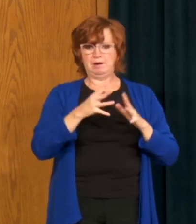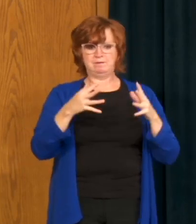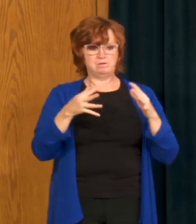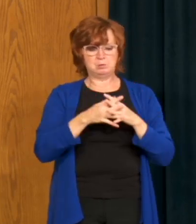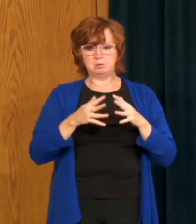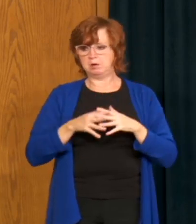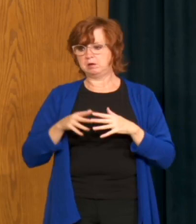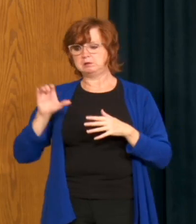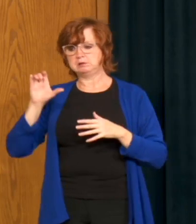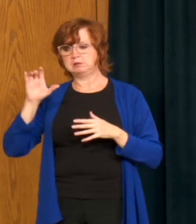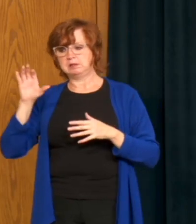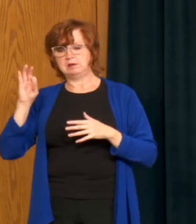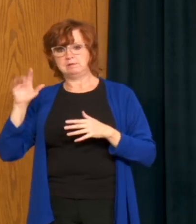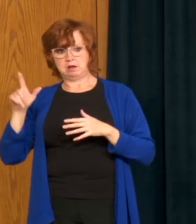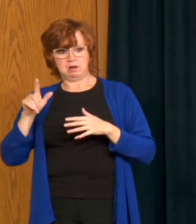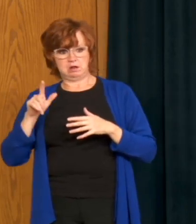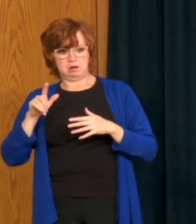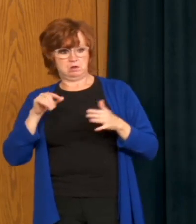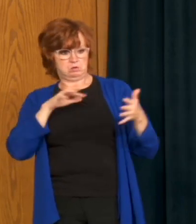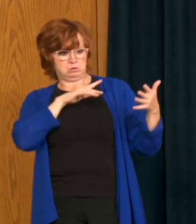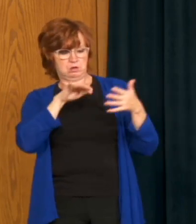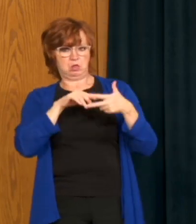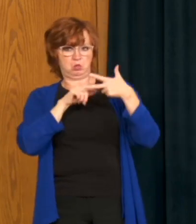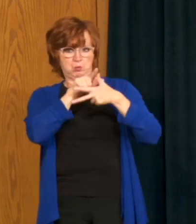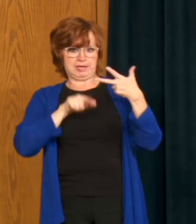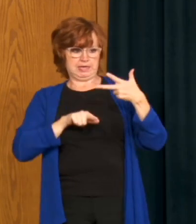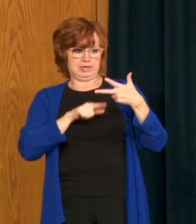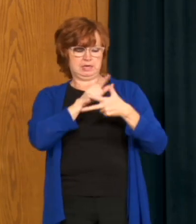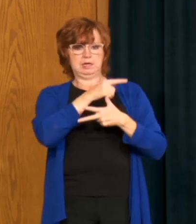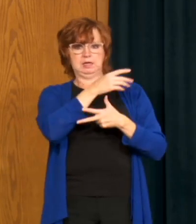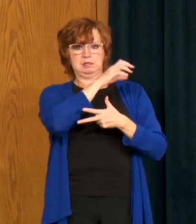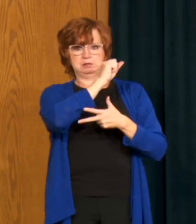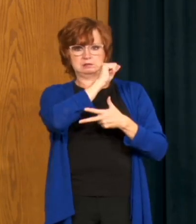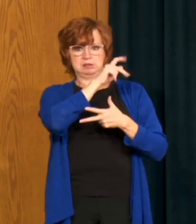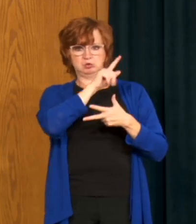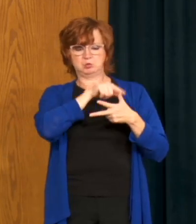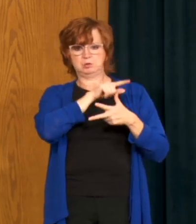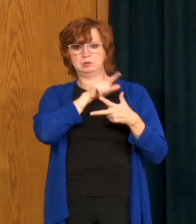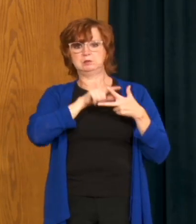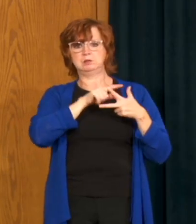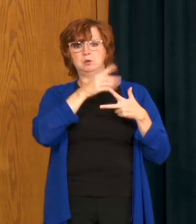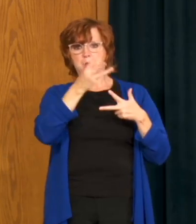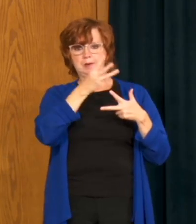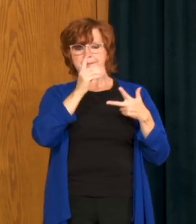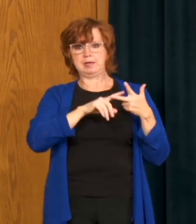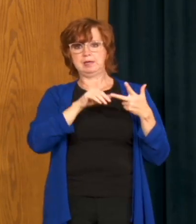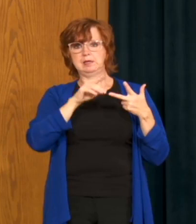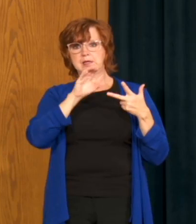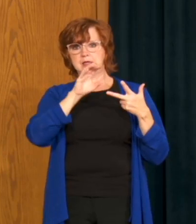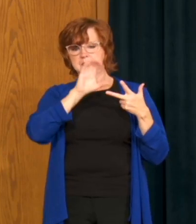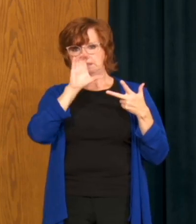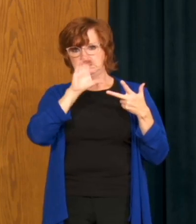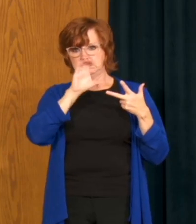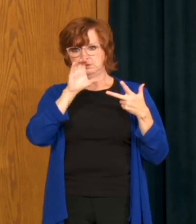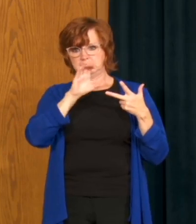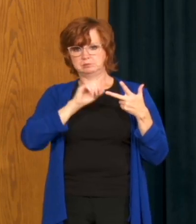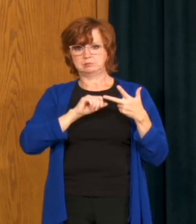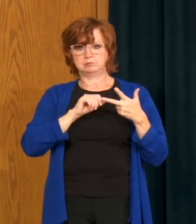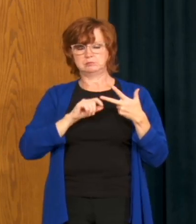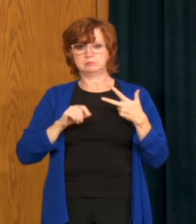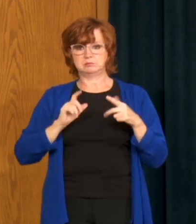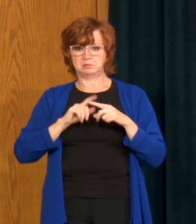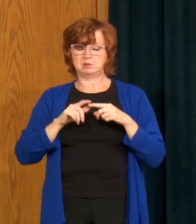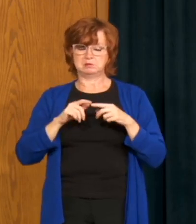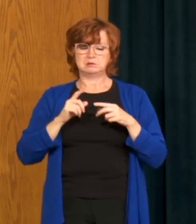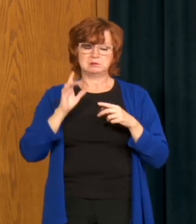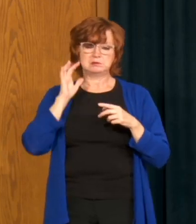hub city will be, and there's three good offers there. There's some challenges with Saskatchewan's offer as well, and we should identify that. International flights